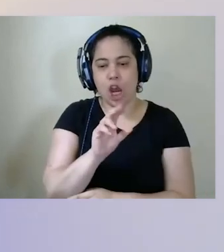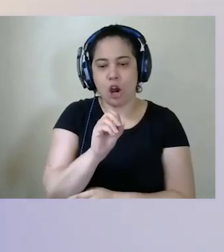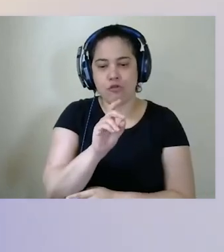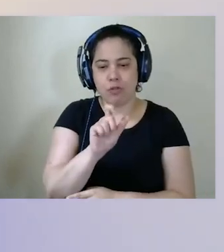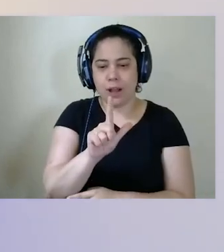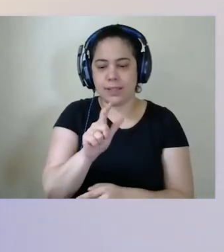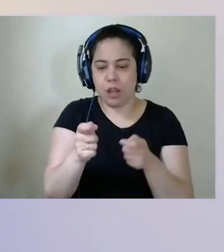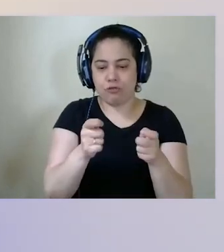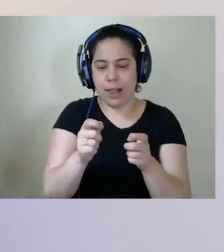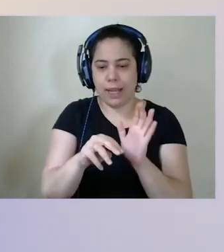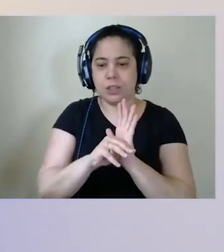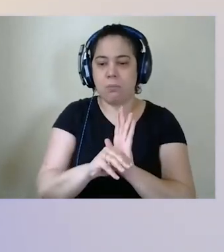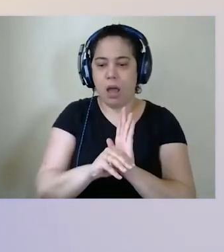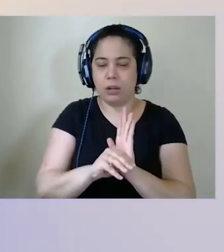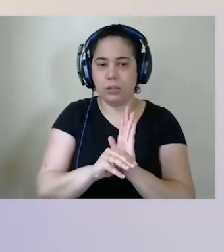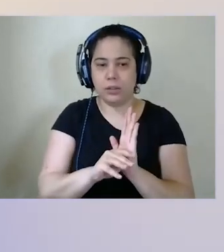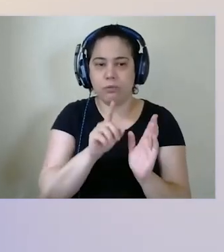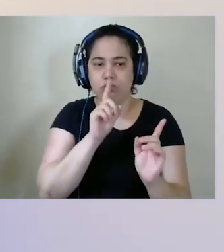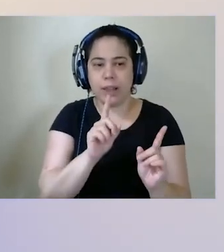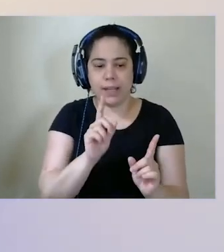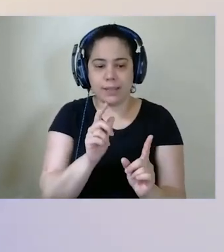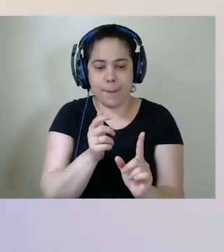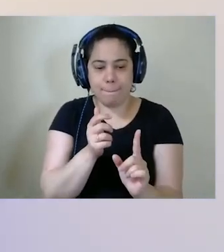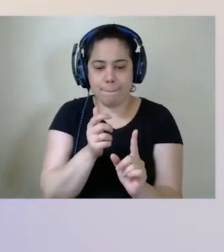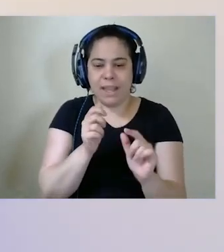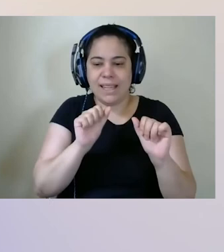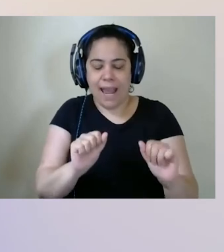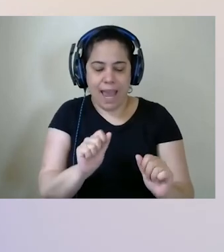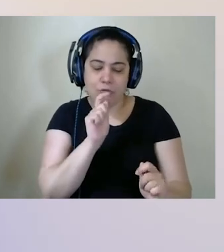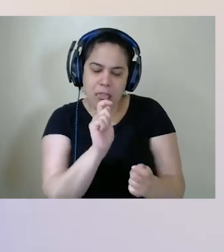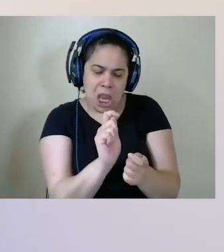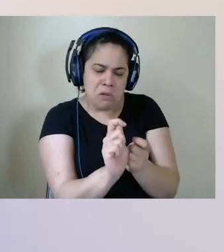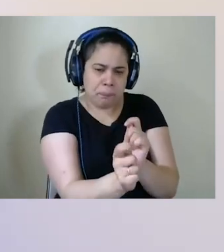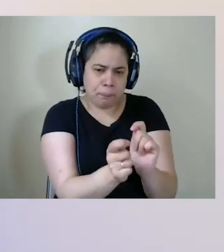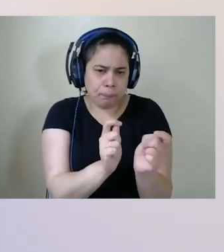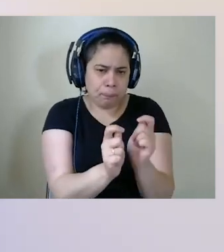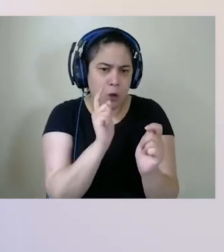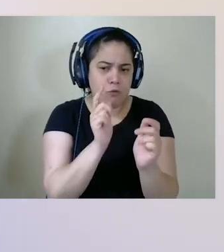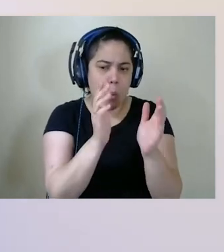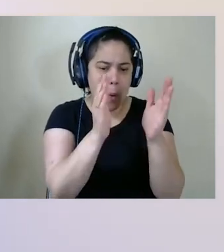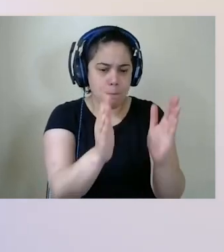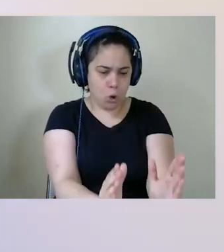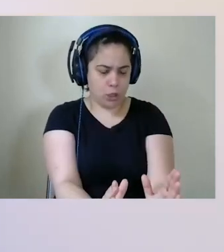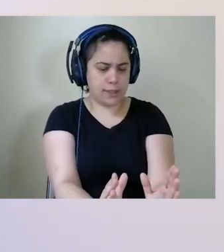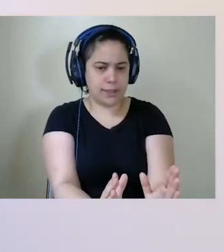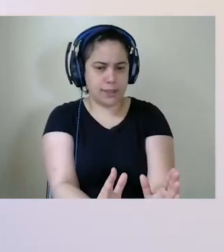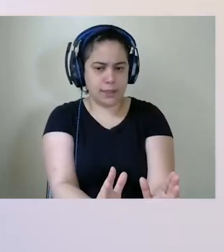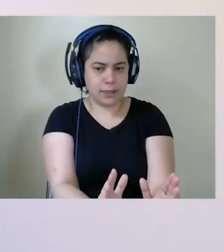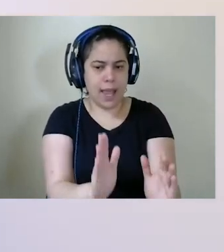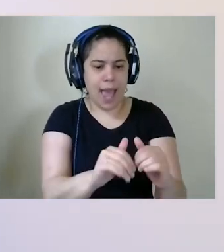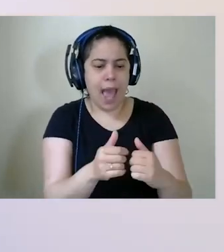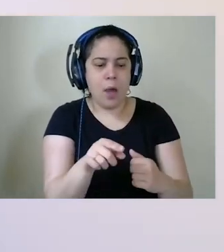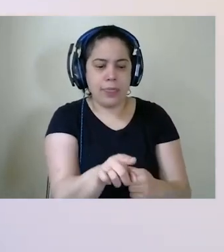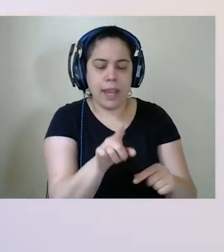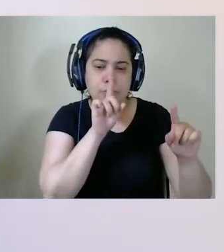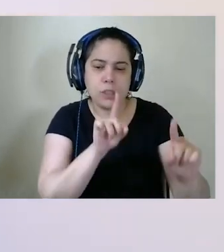that's a model that is very personalized. It's very much about how an individual responds to